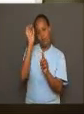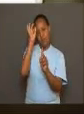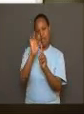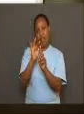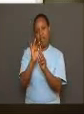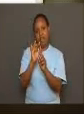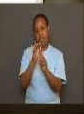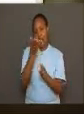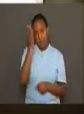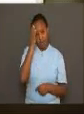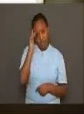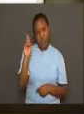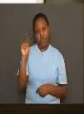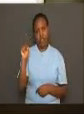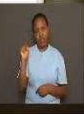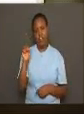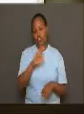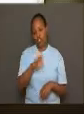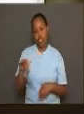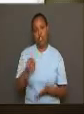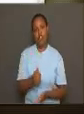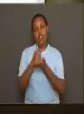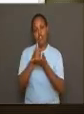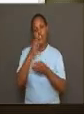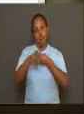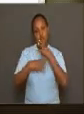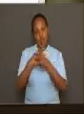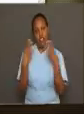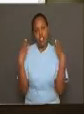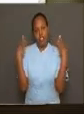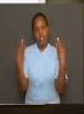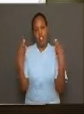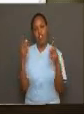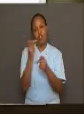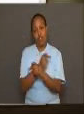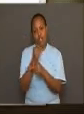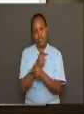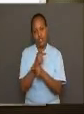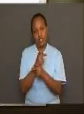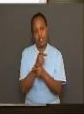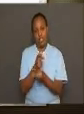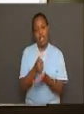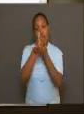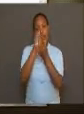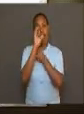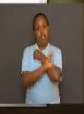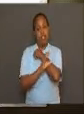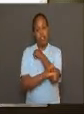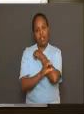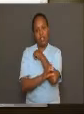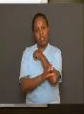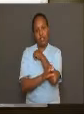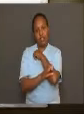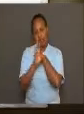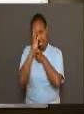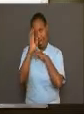the UN Children's Fund and the World Health Organization are helping countries to create